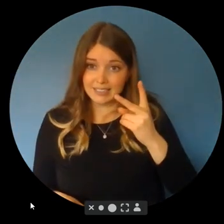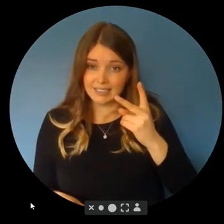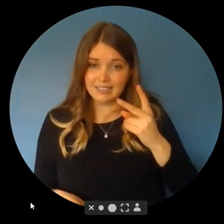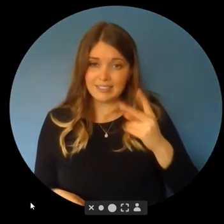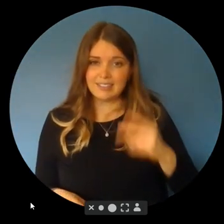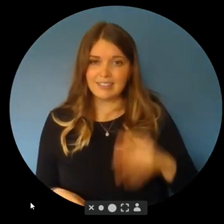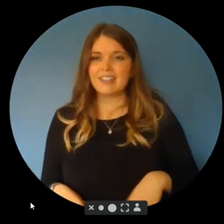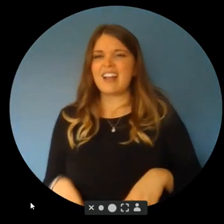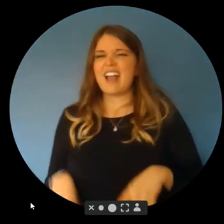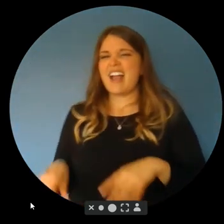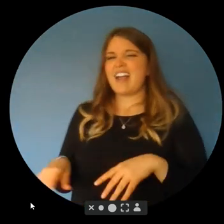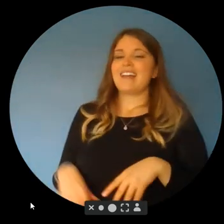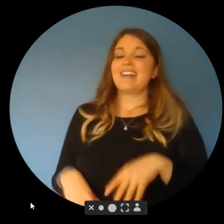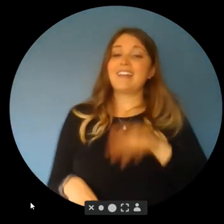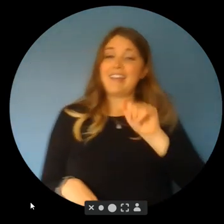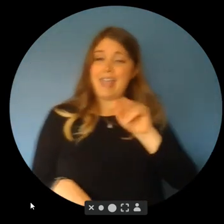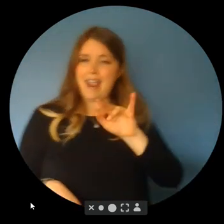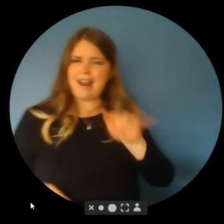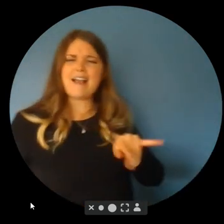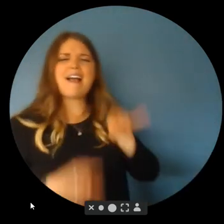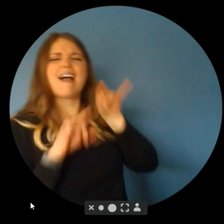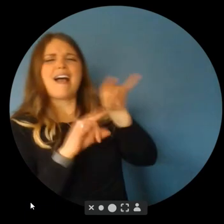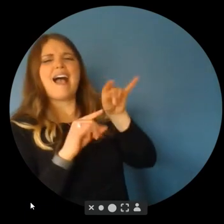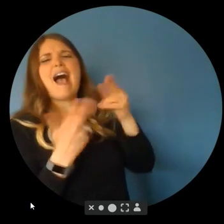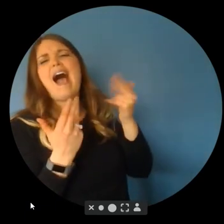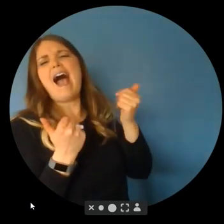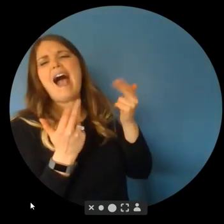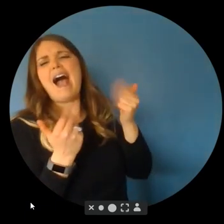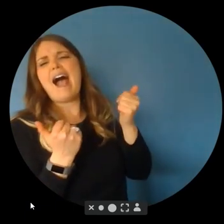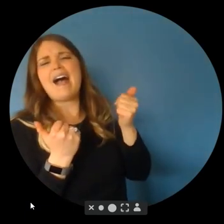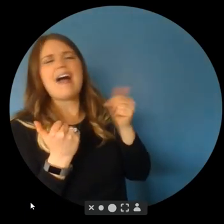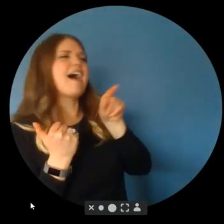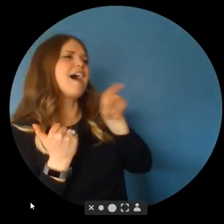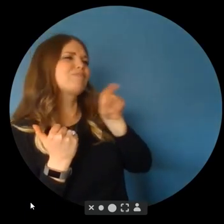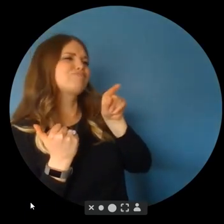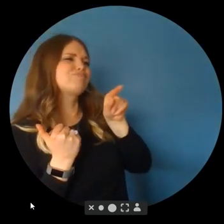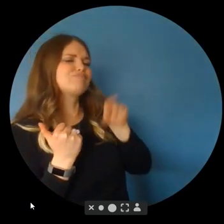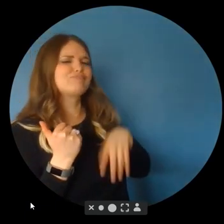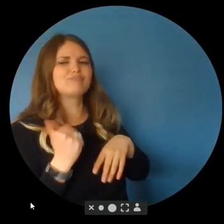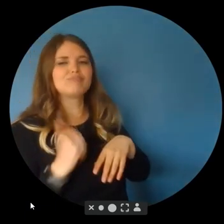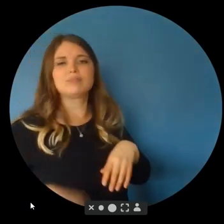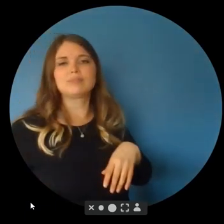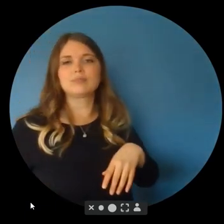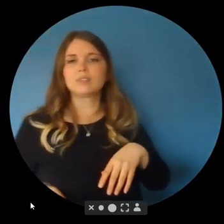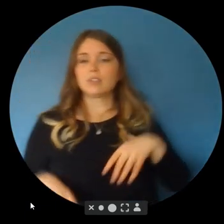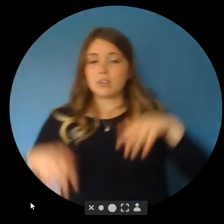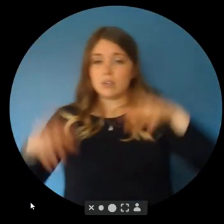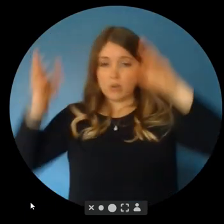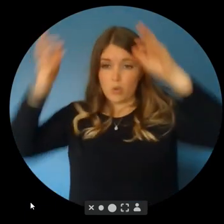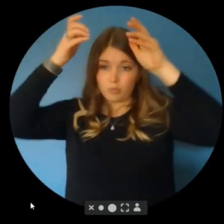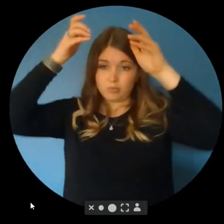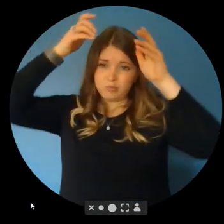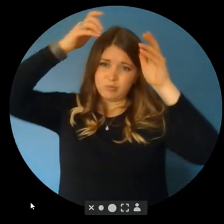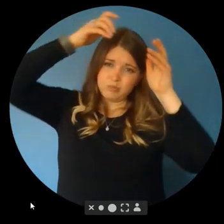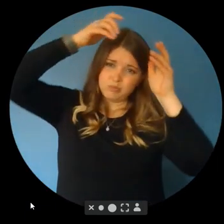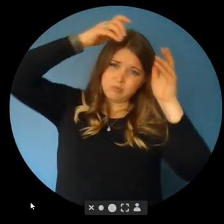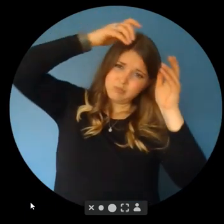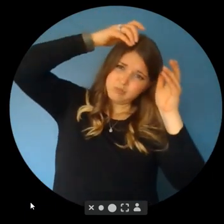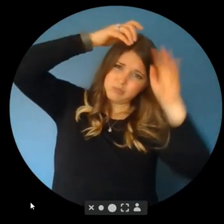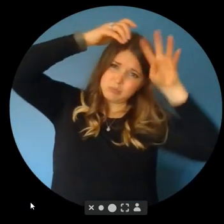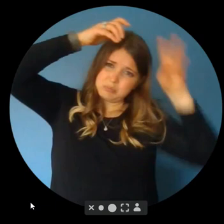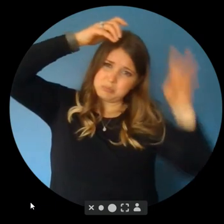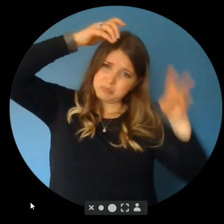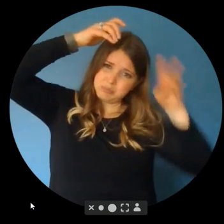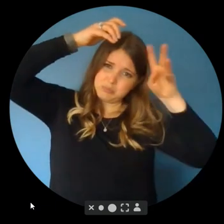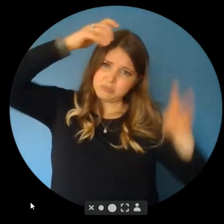ha, Anna laughed as she crunched the cereal with her shoes. Drip, drip. Get the broom and clean that up before